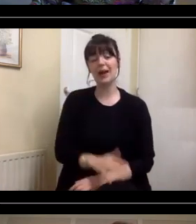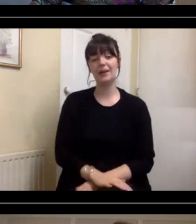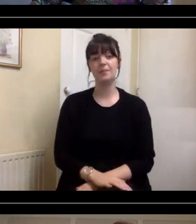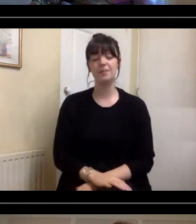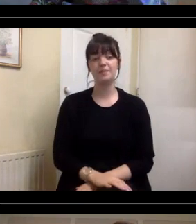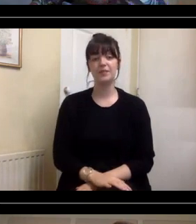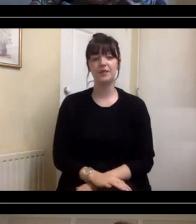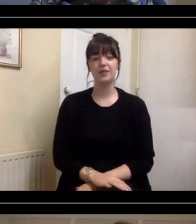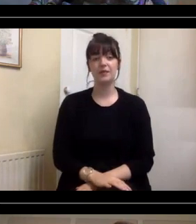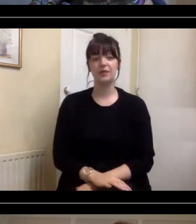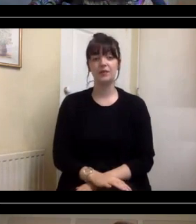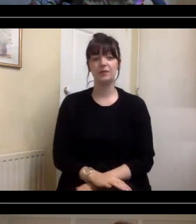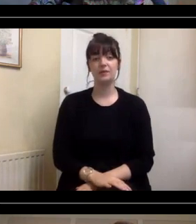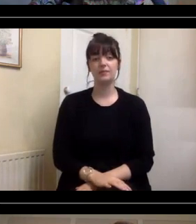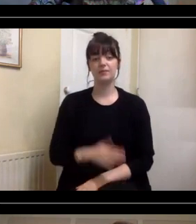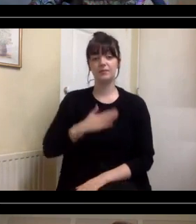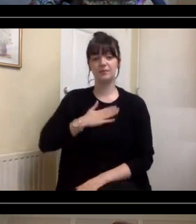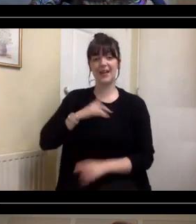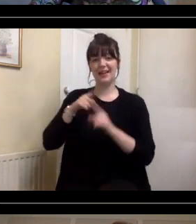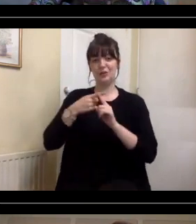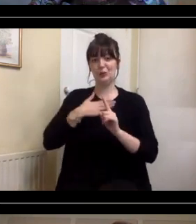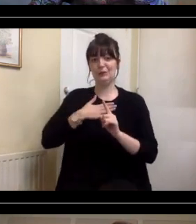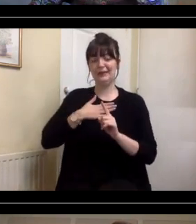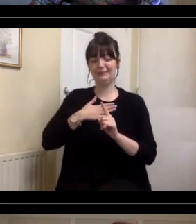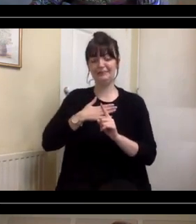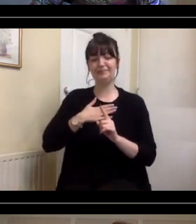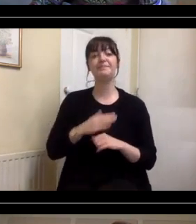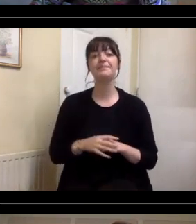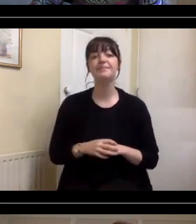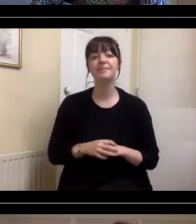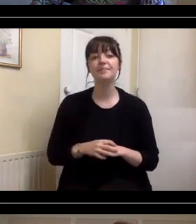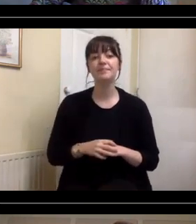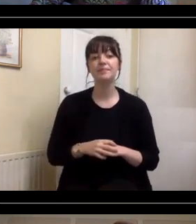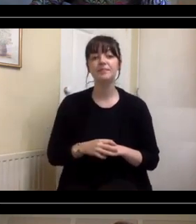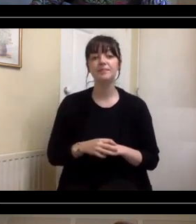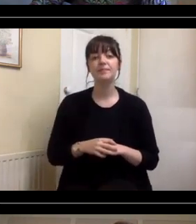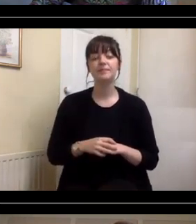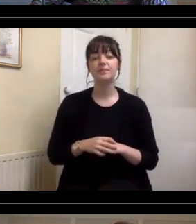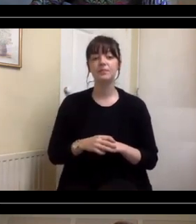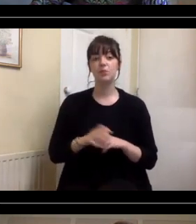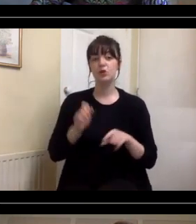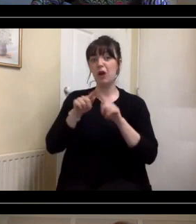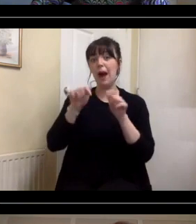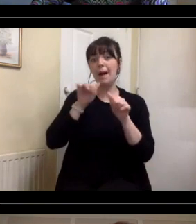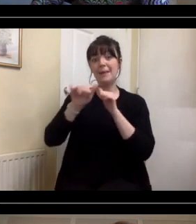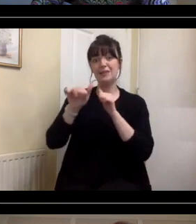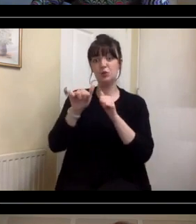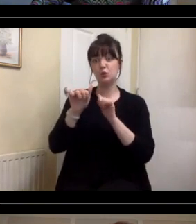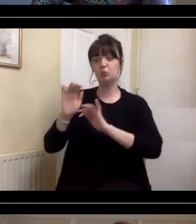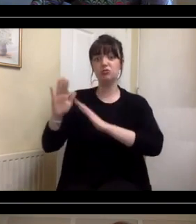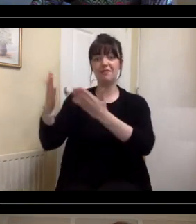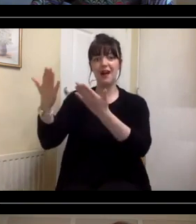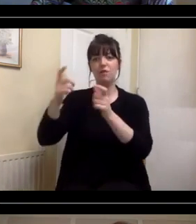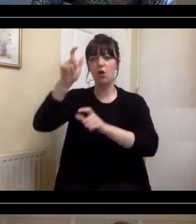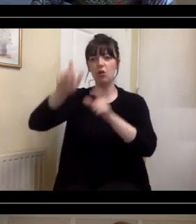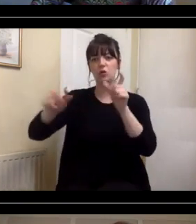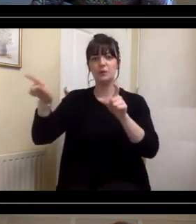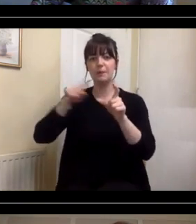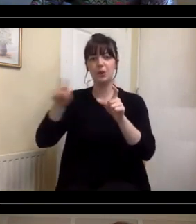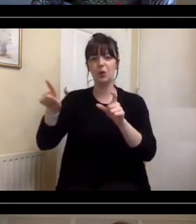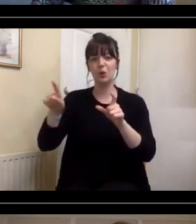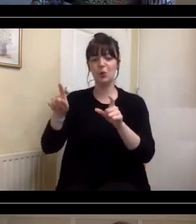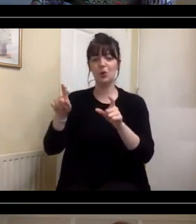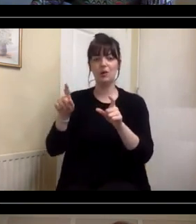done, excuse me, we've definitely done as best that we possibly can to make sure that those people who aren't